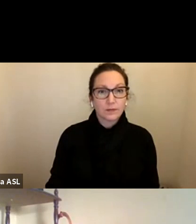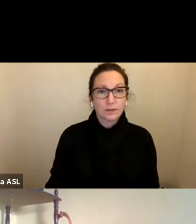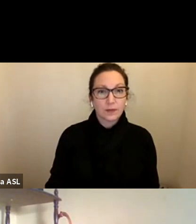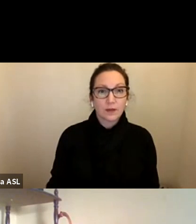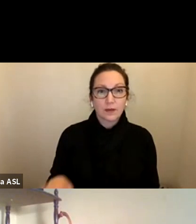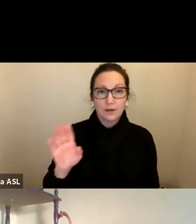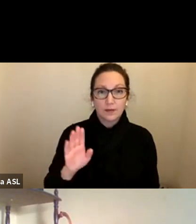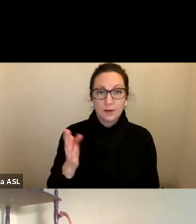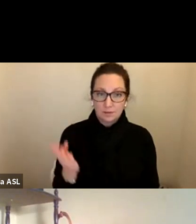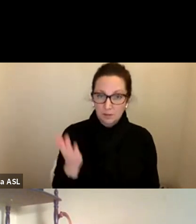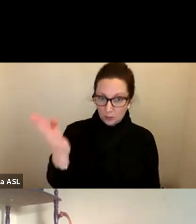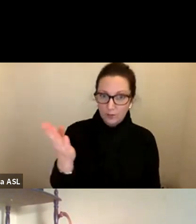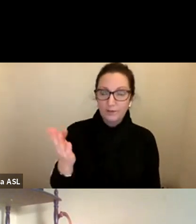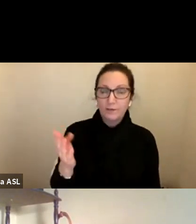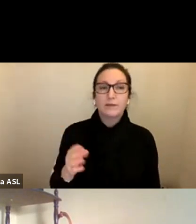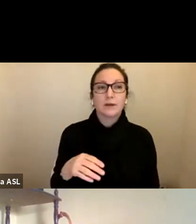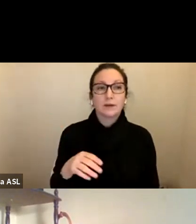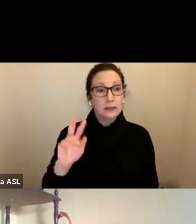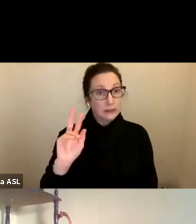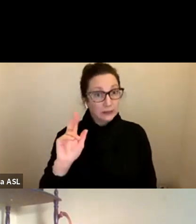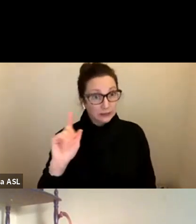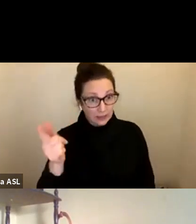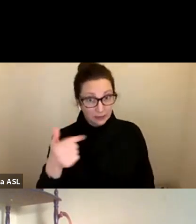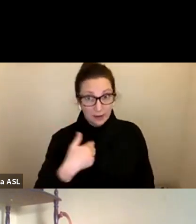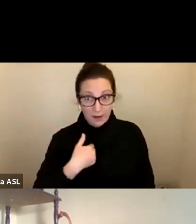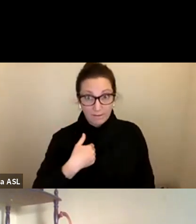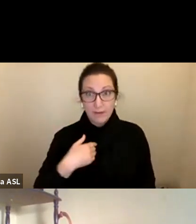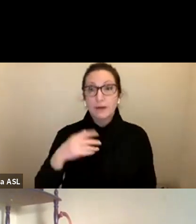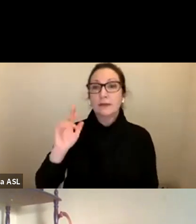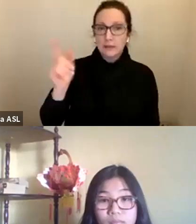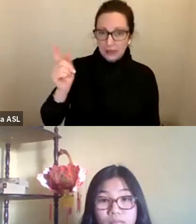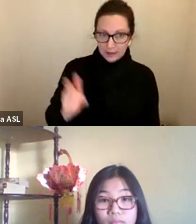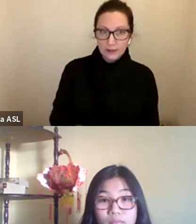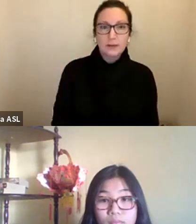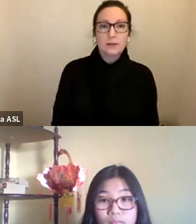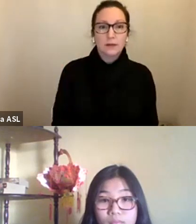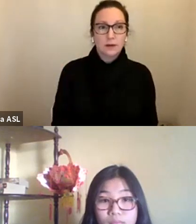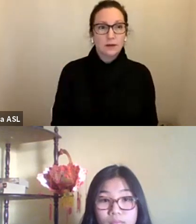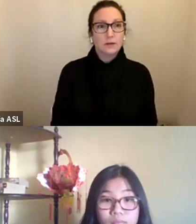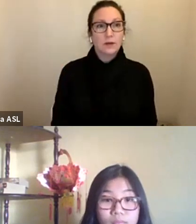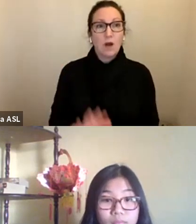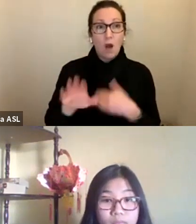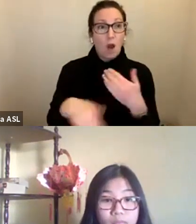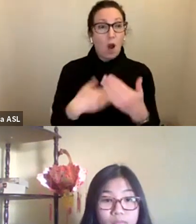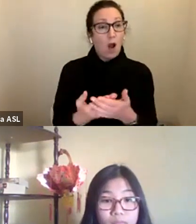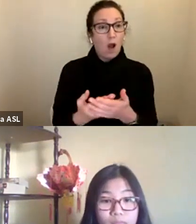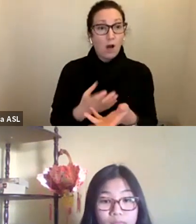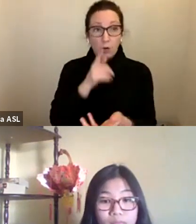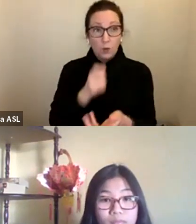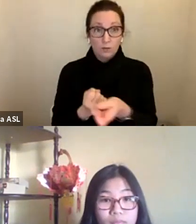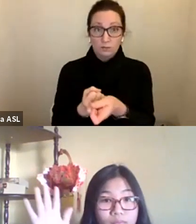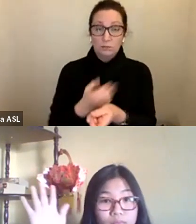I move. A second? I second. All in favor signify by raising your